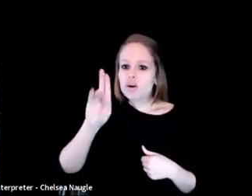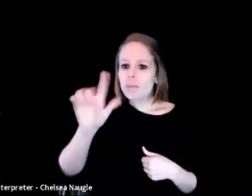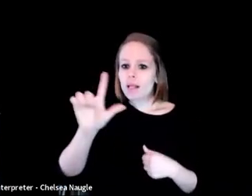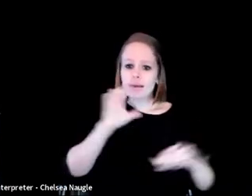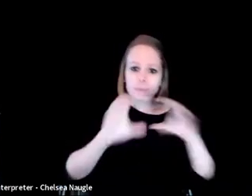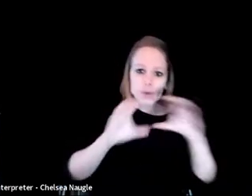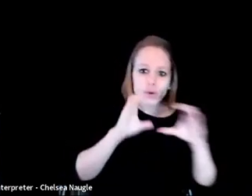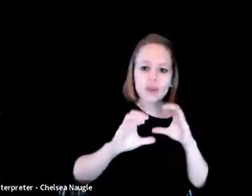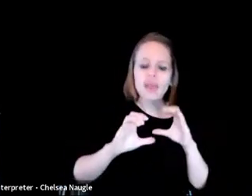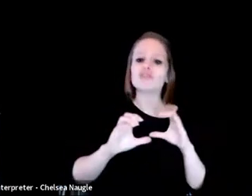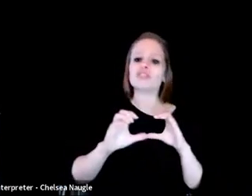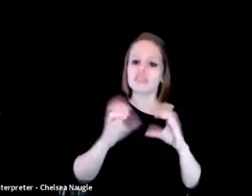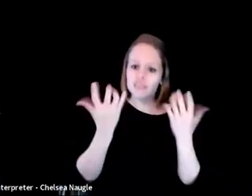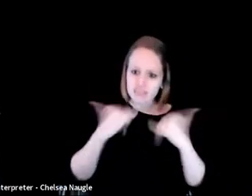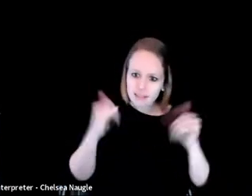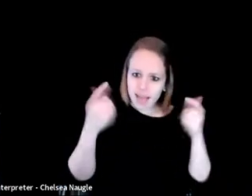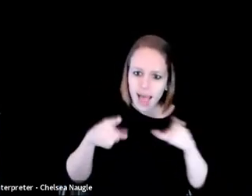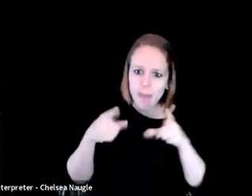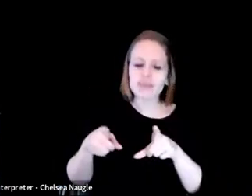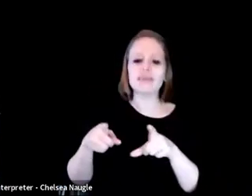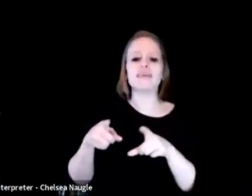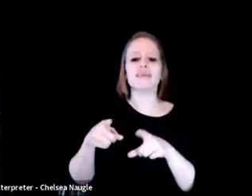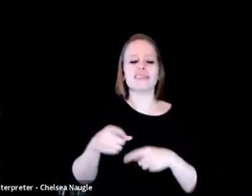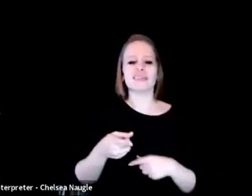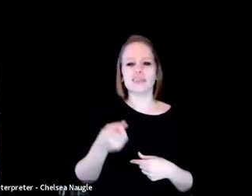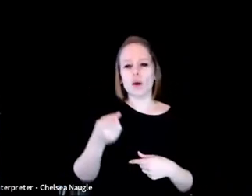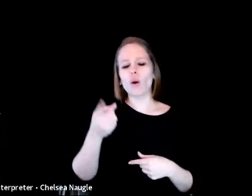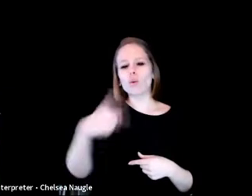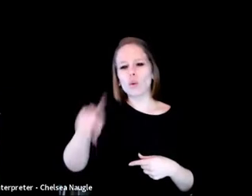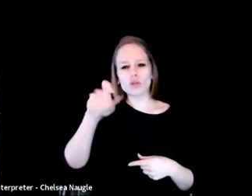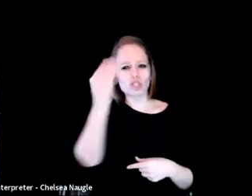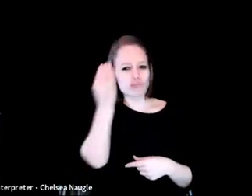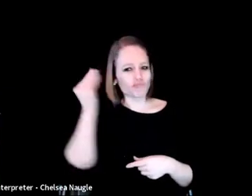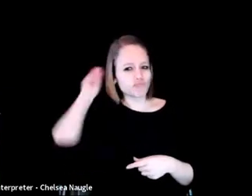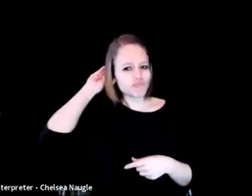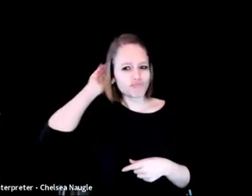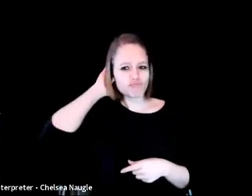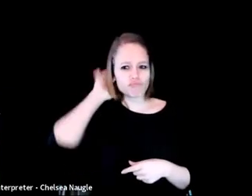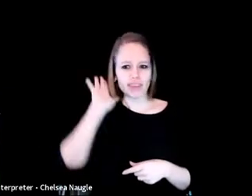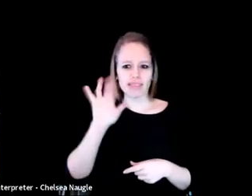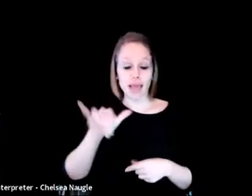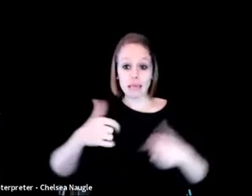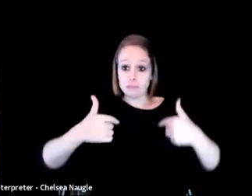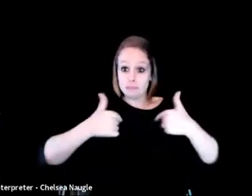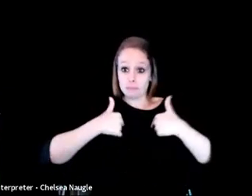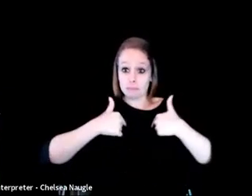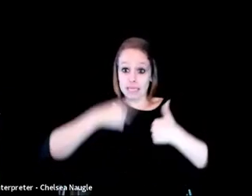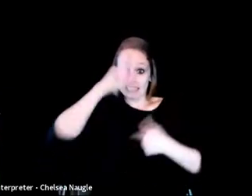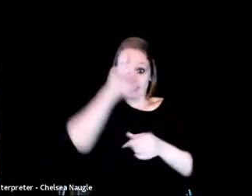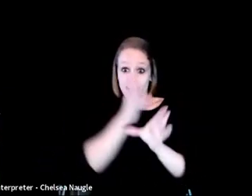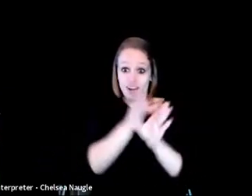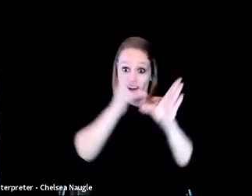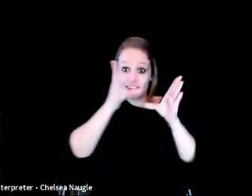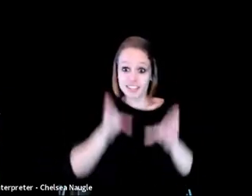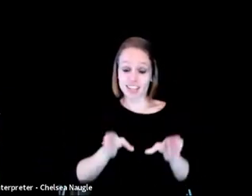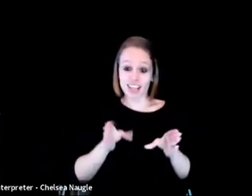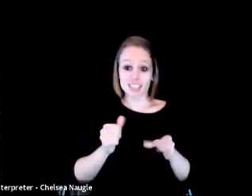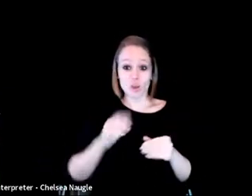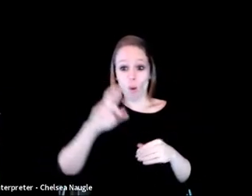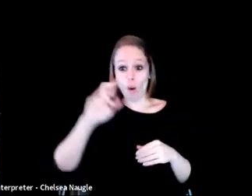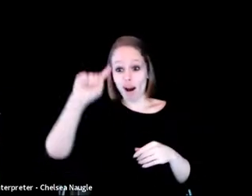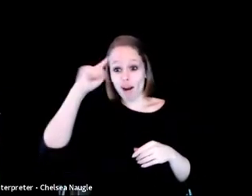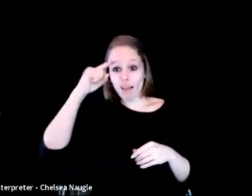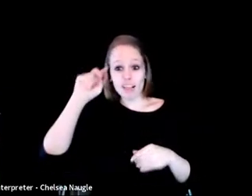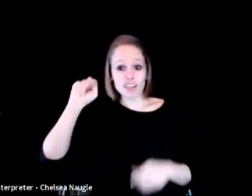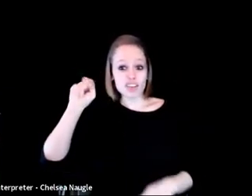communicate. So just that's something to think about. Again, this is not me being a psychologist or a neurologist, but just